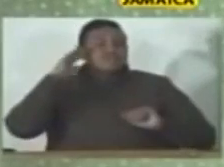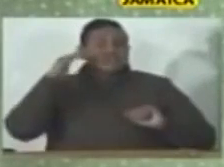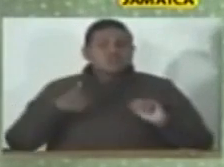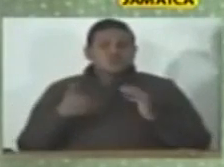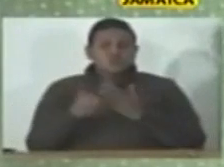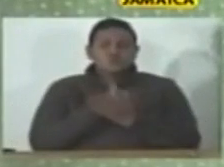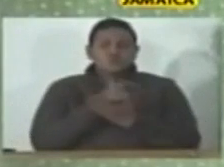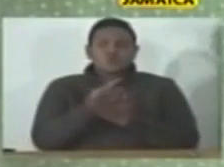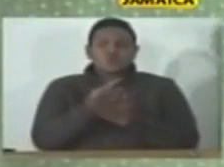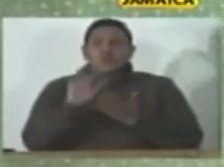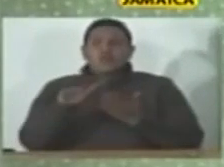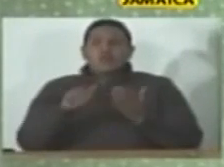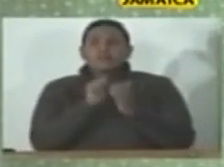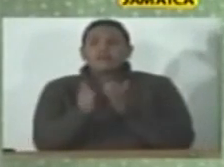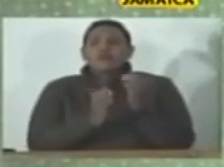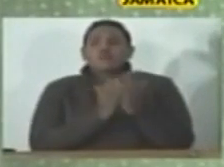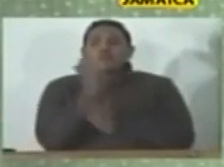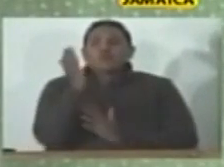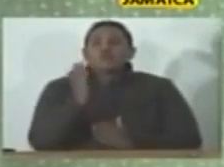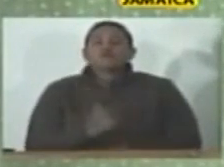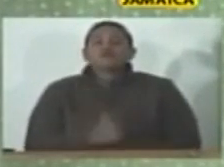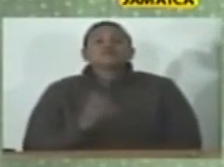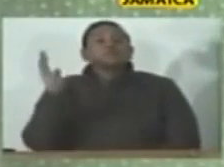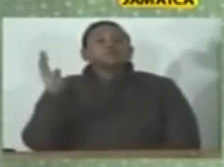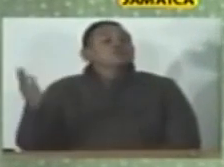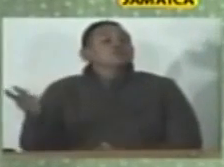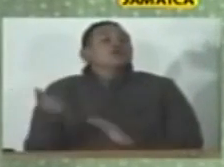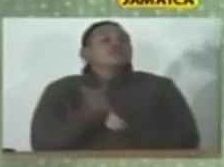Presentation of bills without leave of the House first obtained.